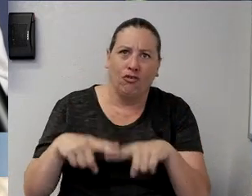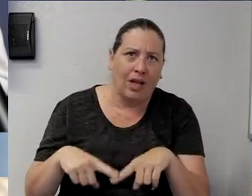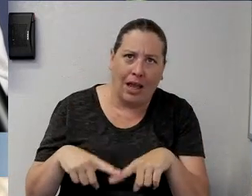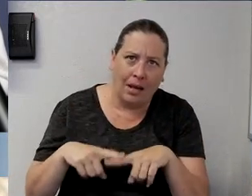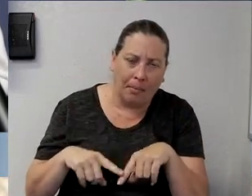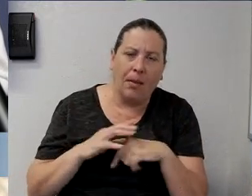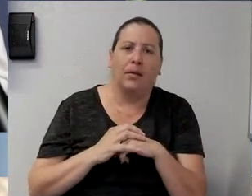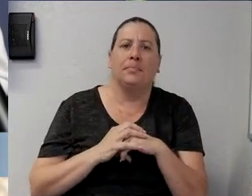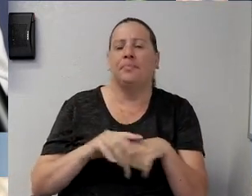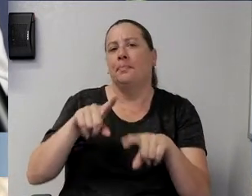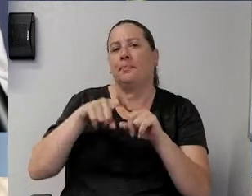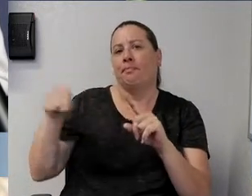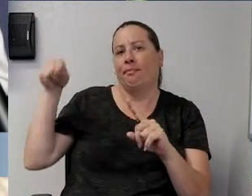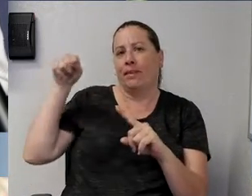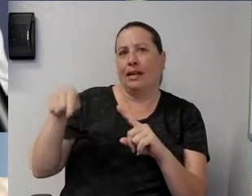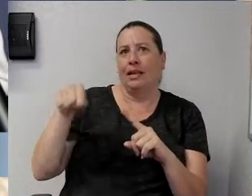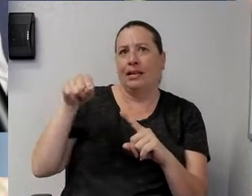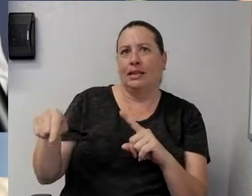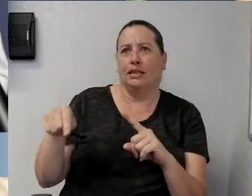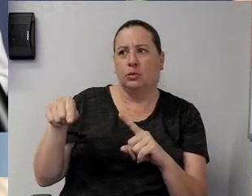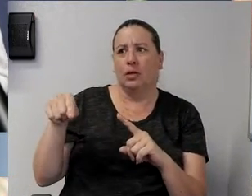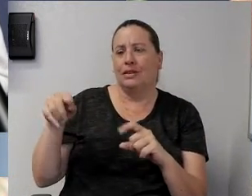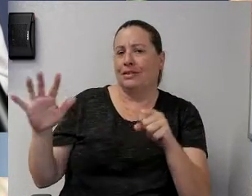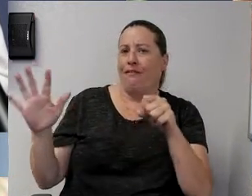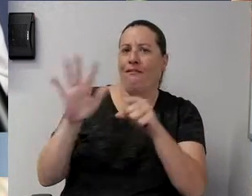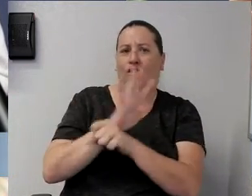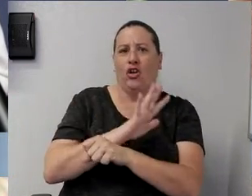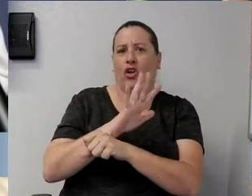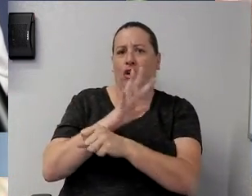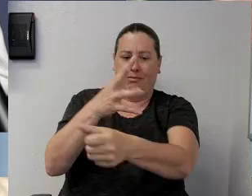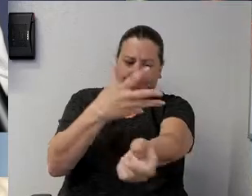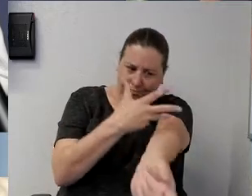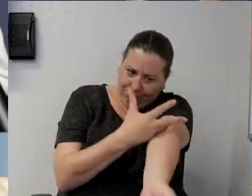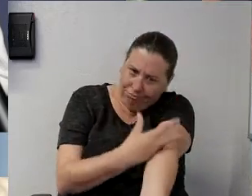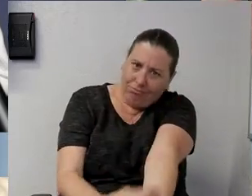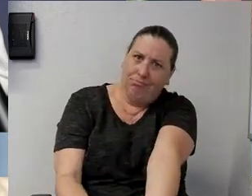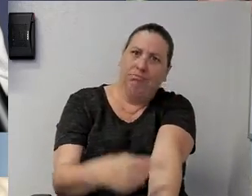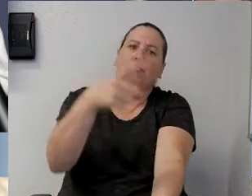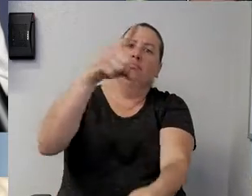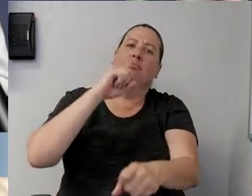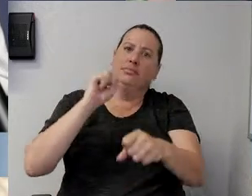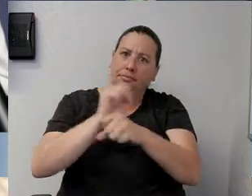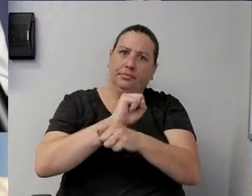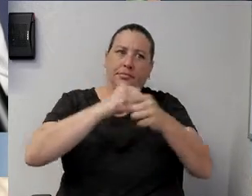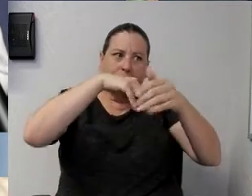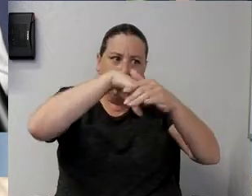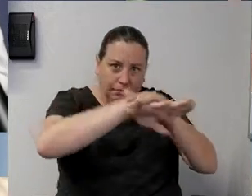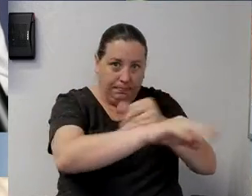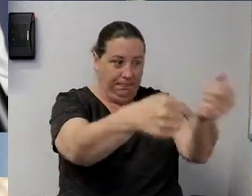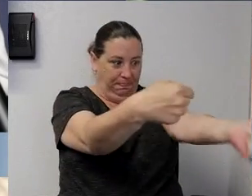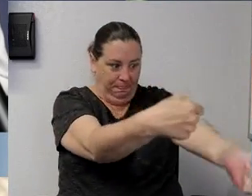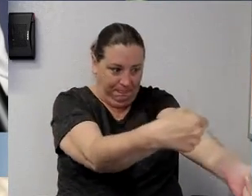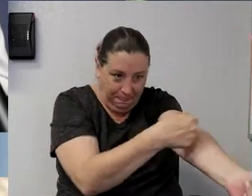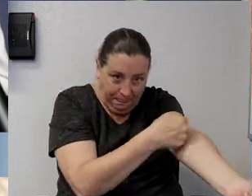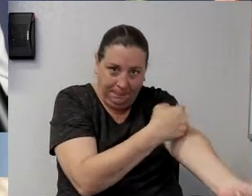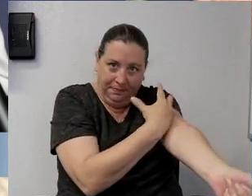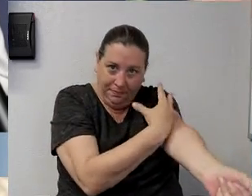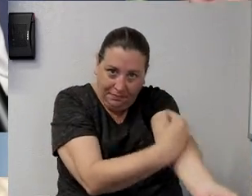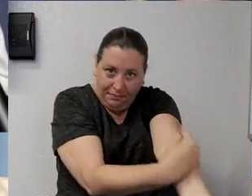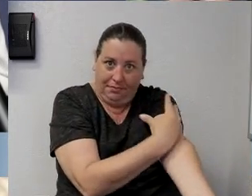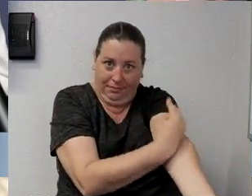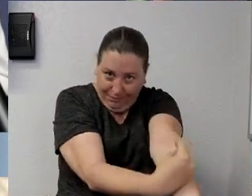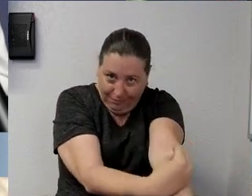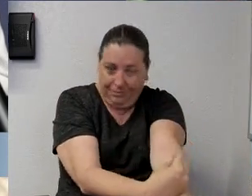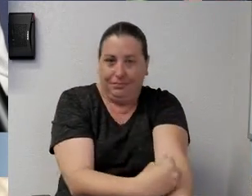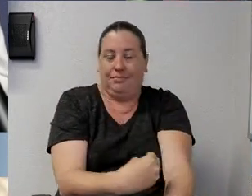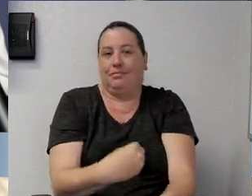one is a full lab draw, like you would go into a laboratory to get your blood drawn for a CBC or